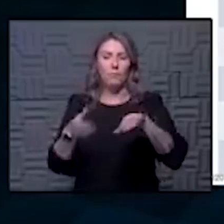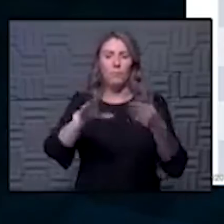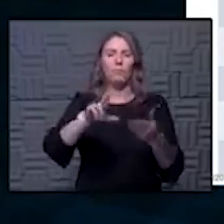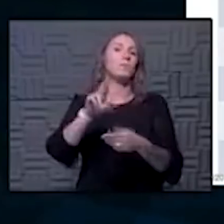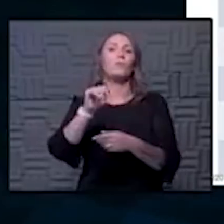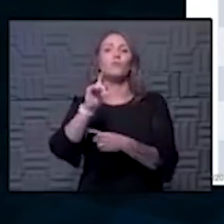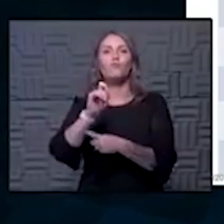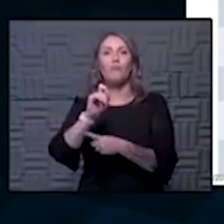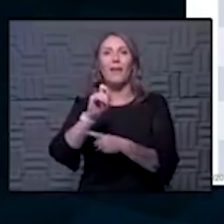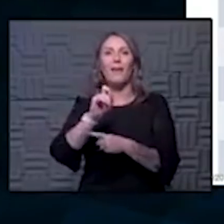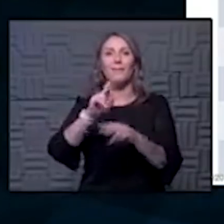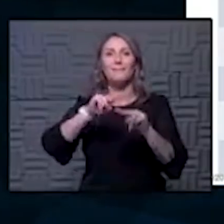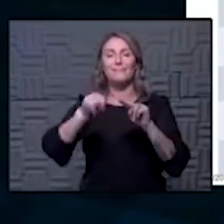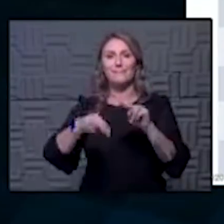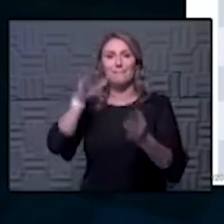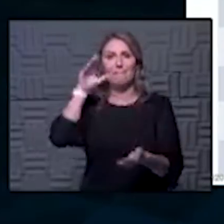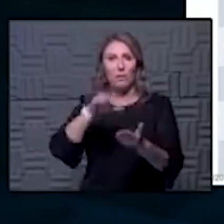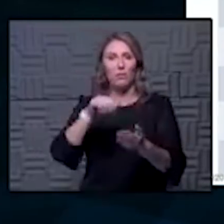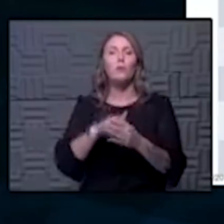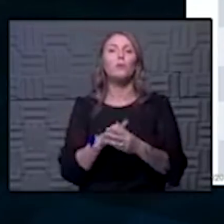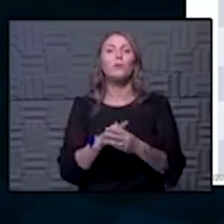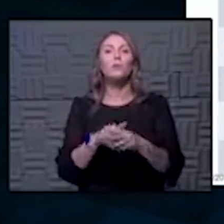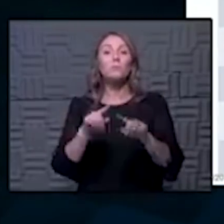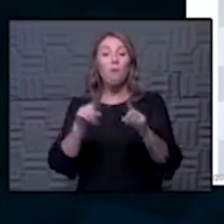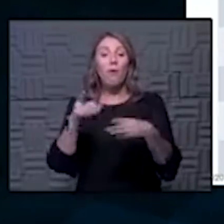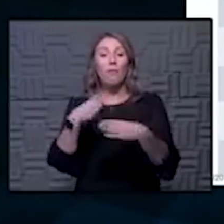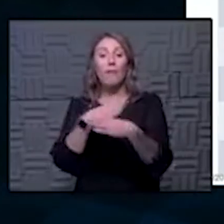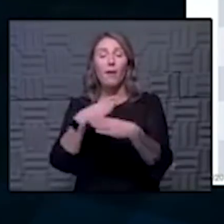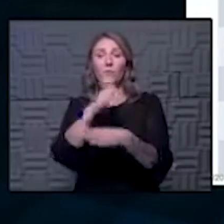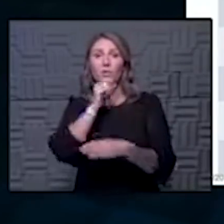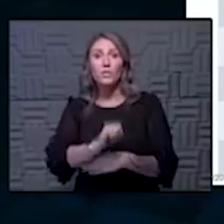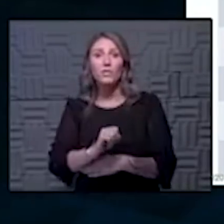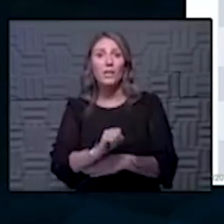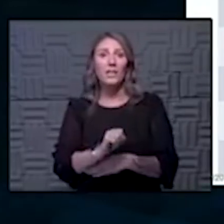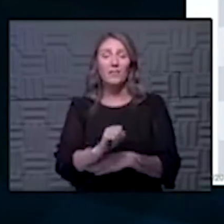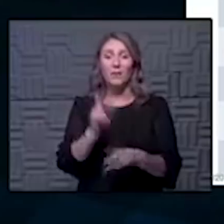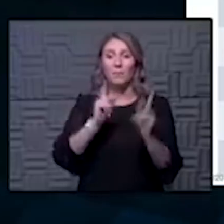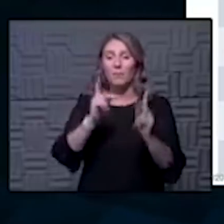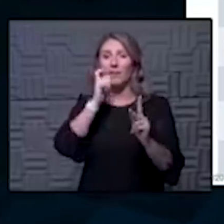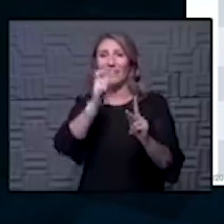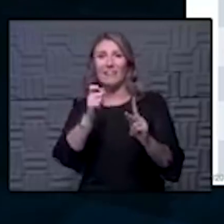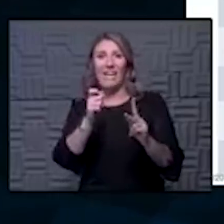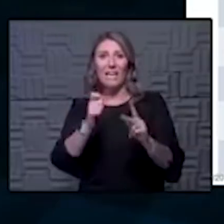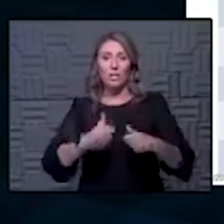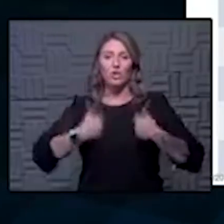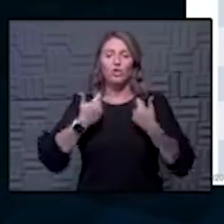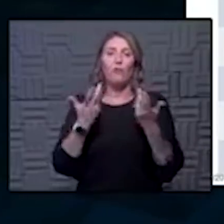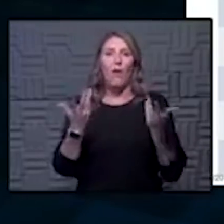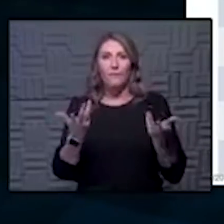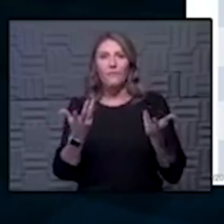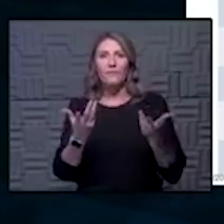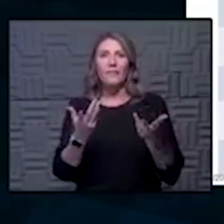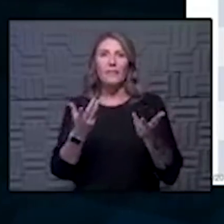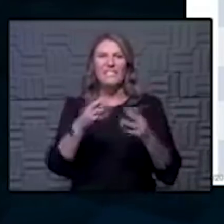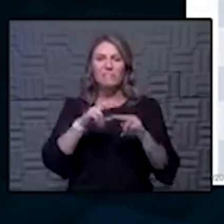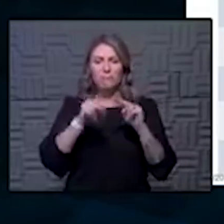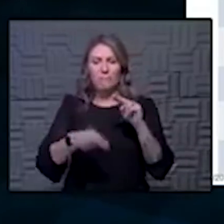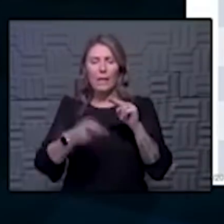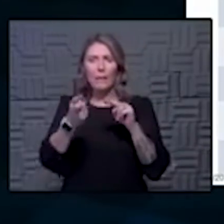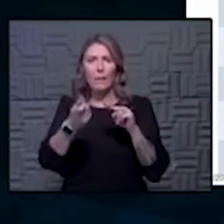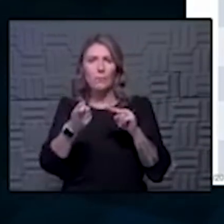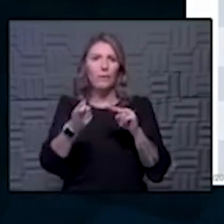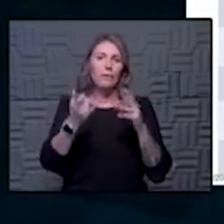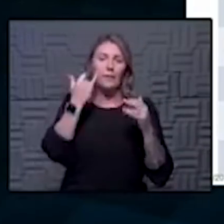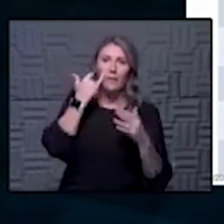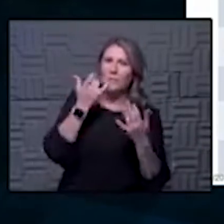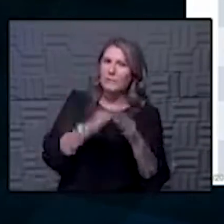decrease. And then you actually see that the average age of those that don't survive has decreased slightly. Whether that's significant or not, I'm not sure.